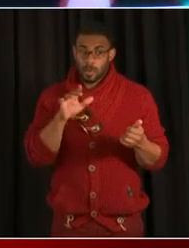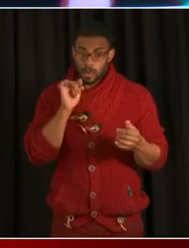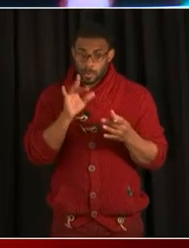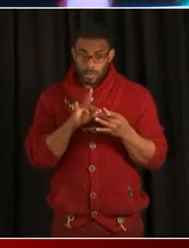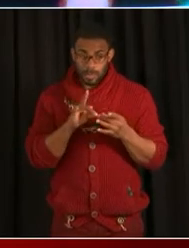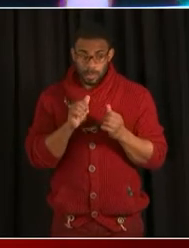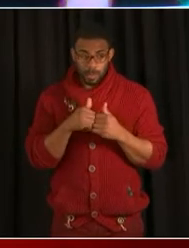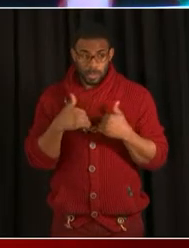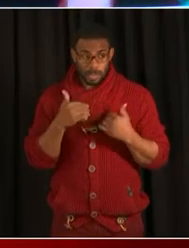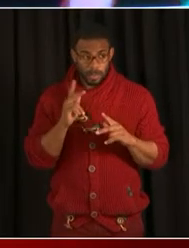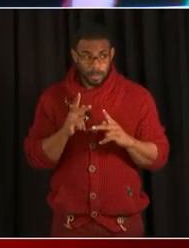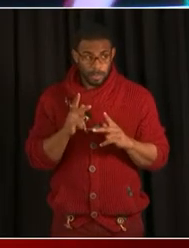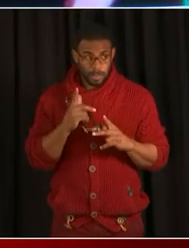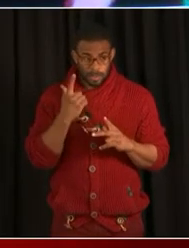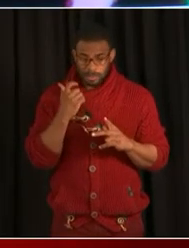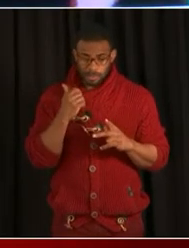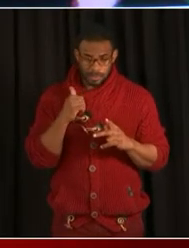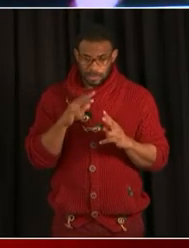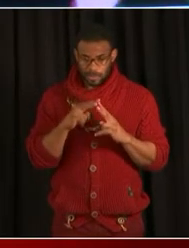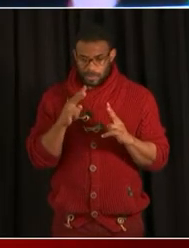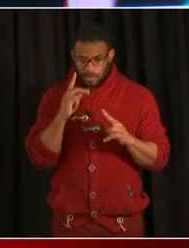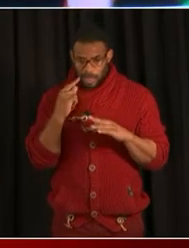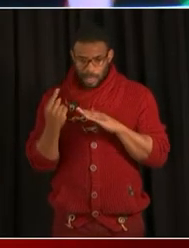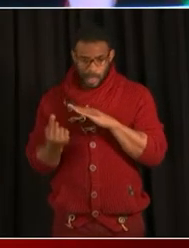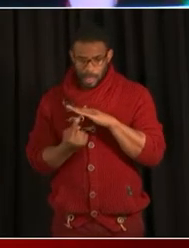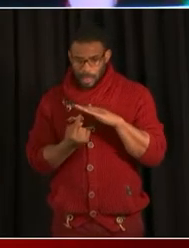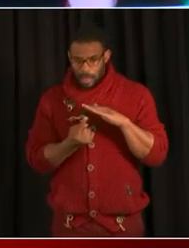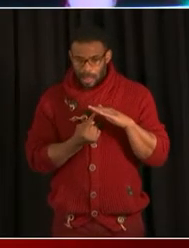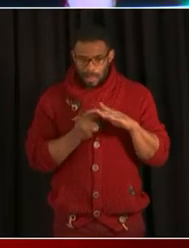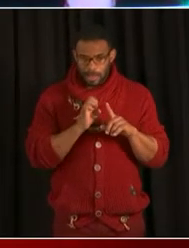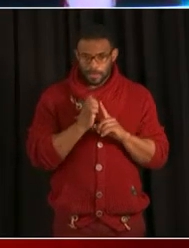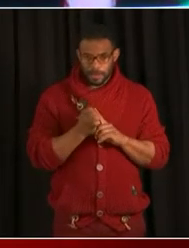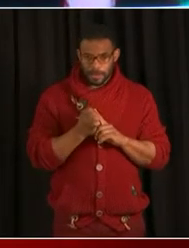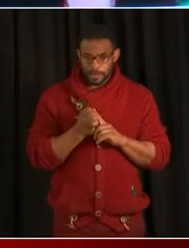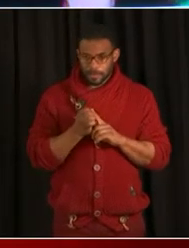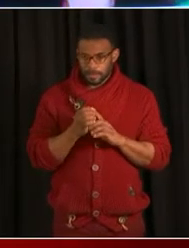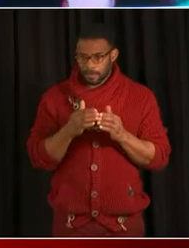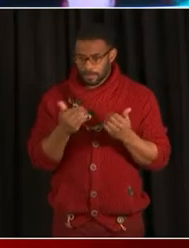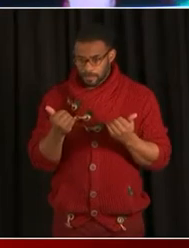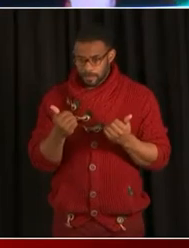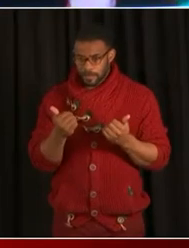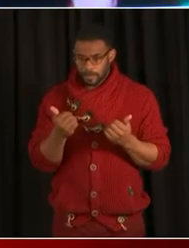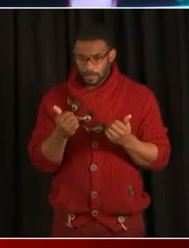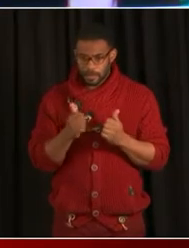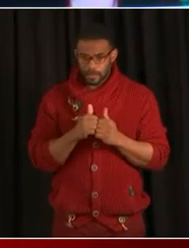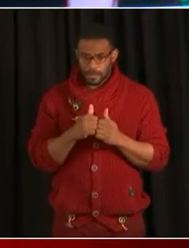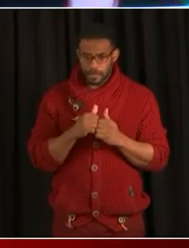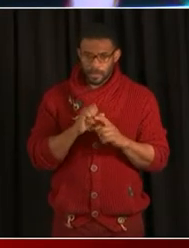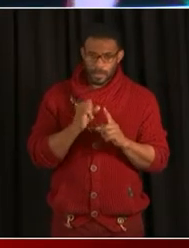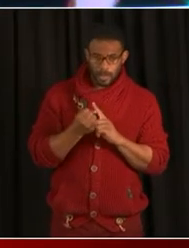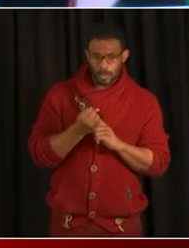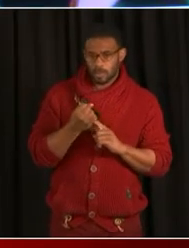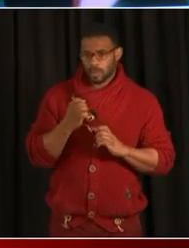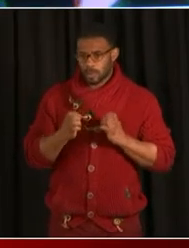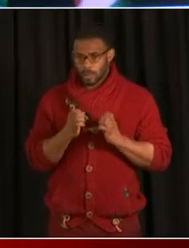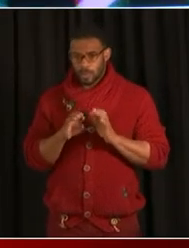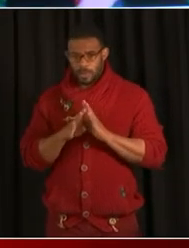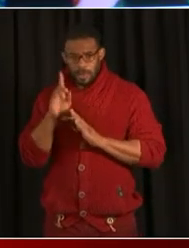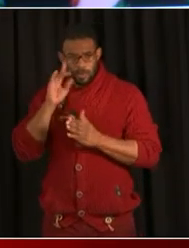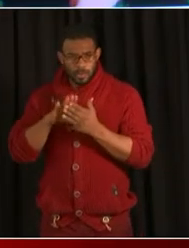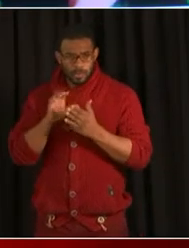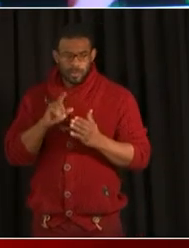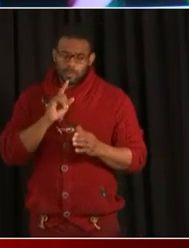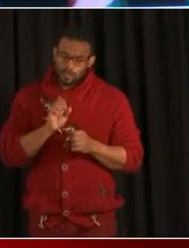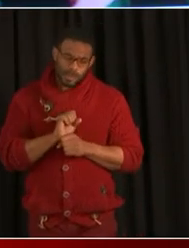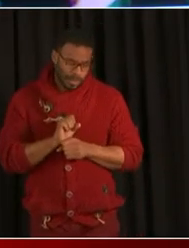Rebecca was saying, with the young people just in these very isolated environments, separated, the social and emotional development of